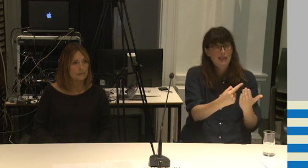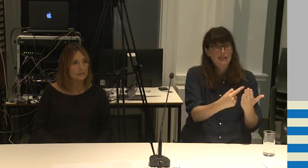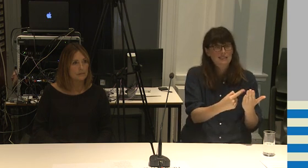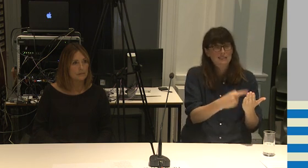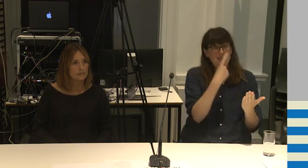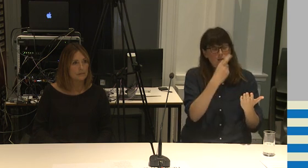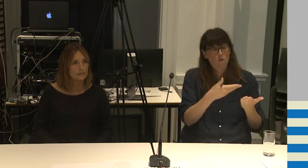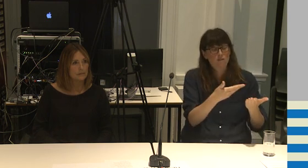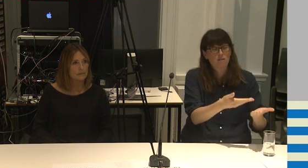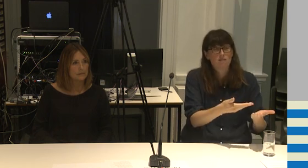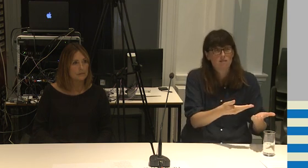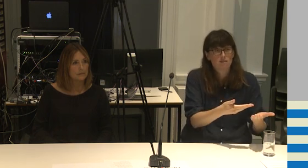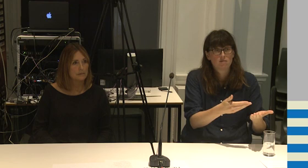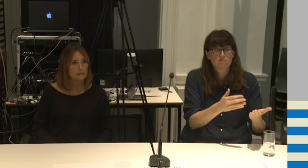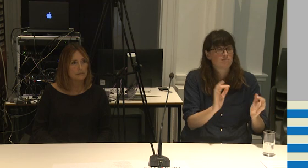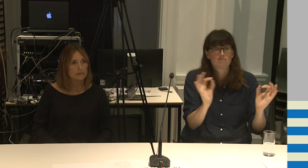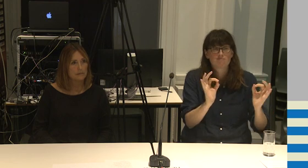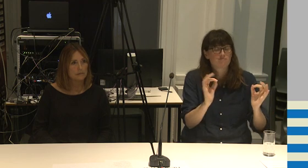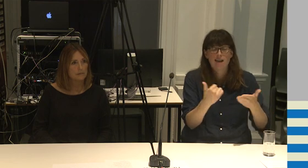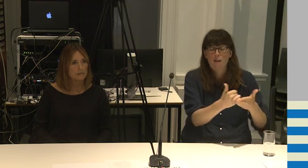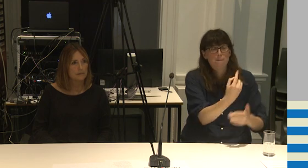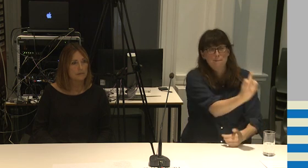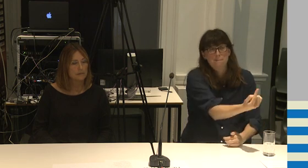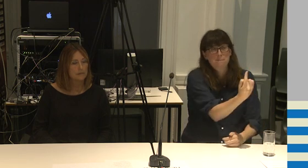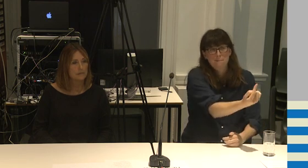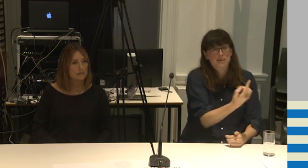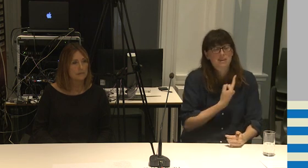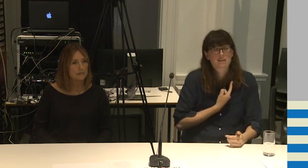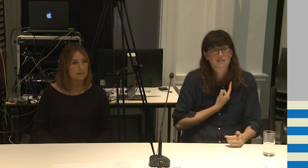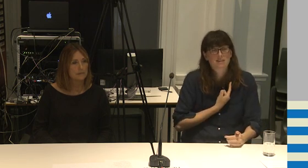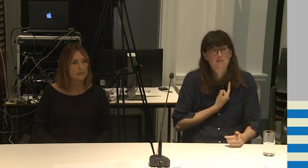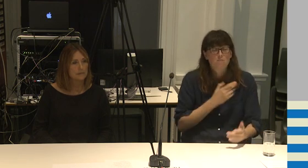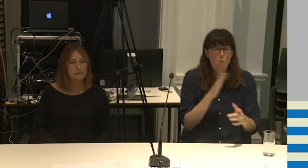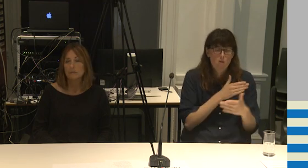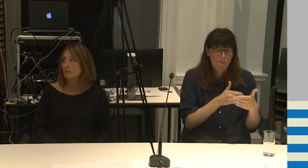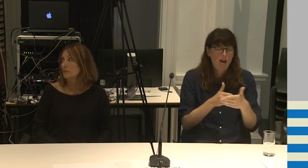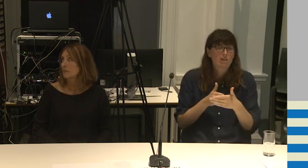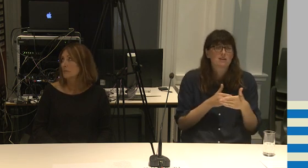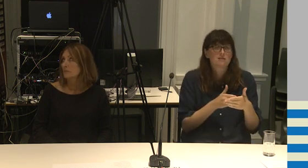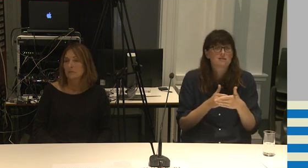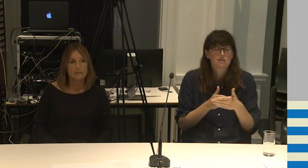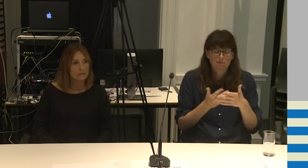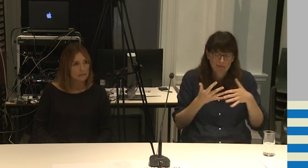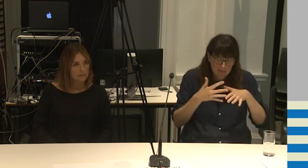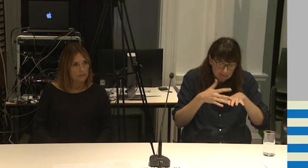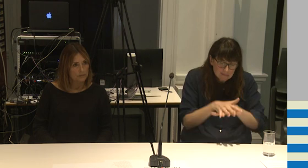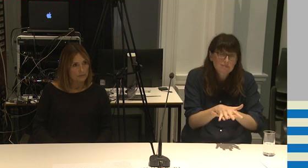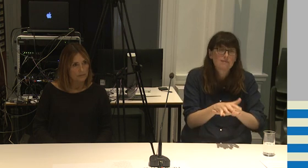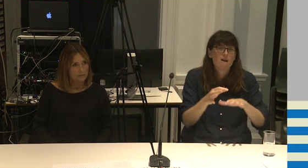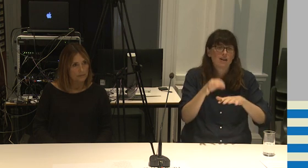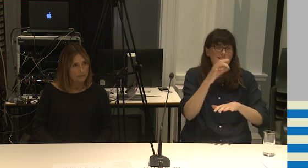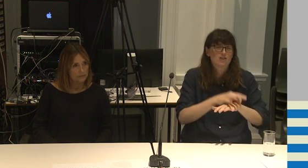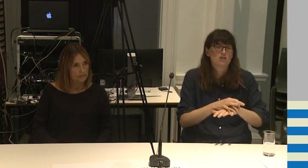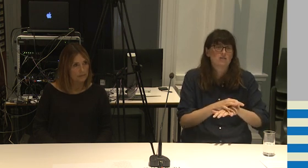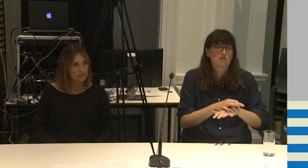things they can offer you as a blind person, and none of them were going to be helpful for what I needed, because all the barriers are so ingrained within